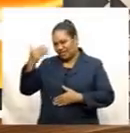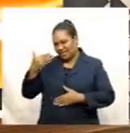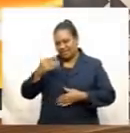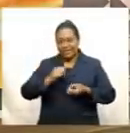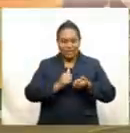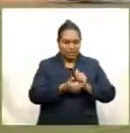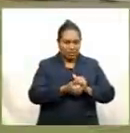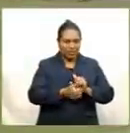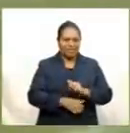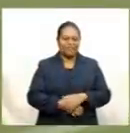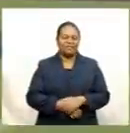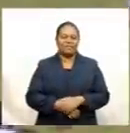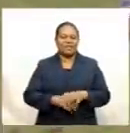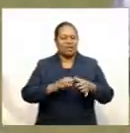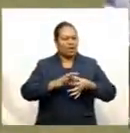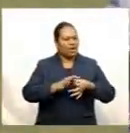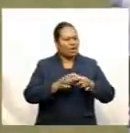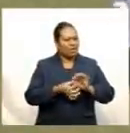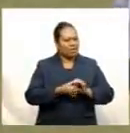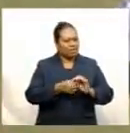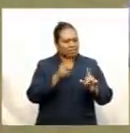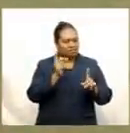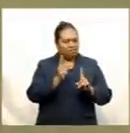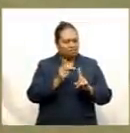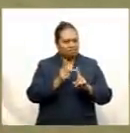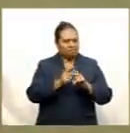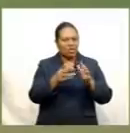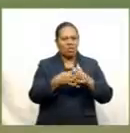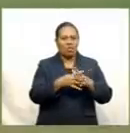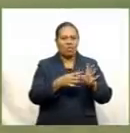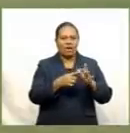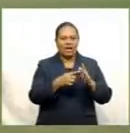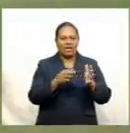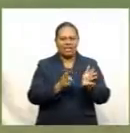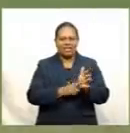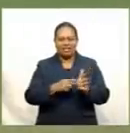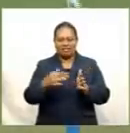Ahead in sports, Olympics priority for Wainingolo.